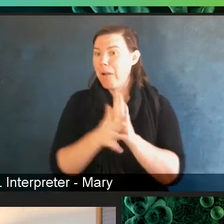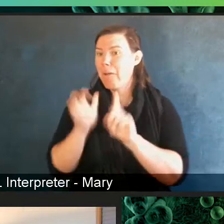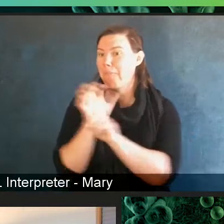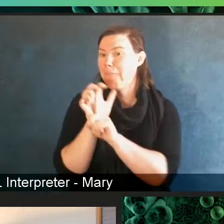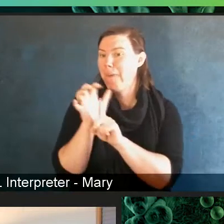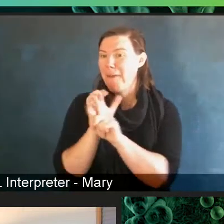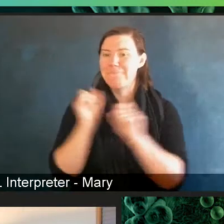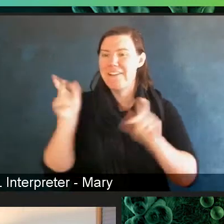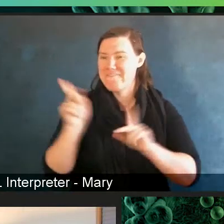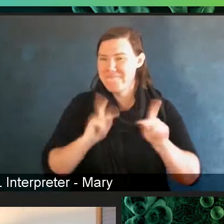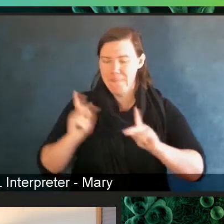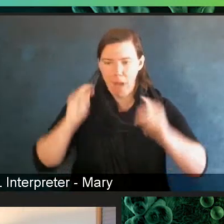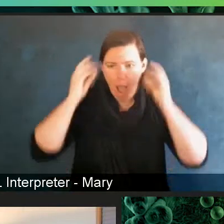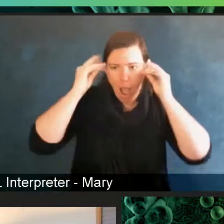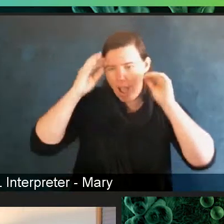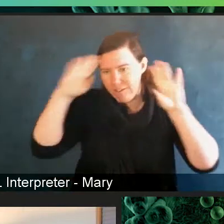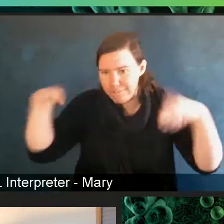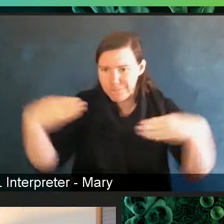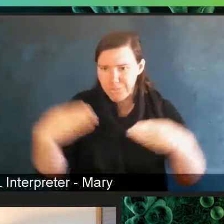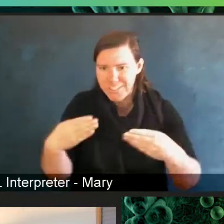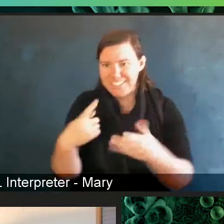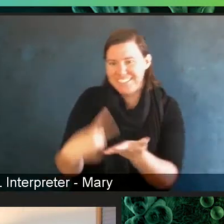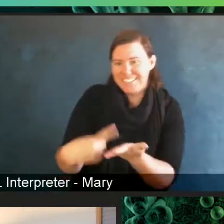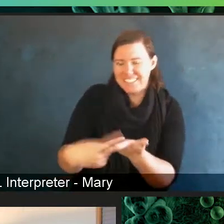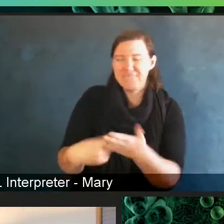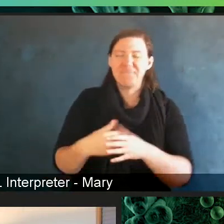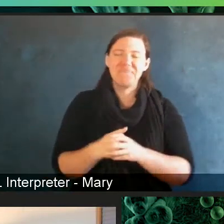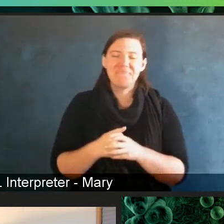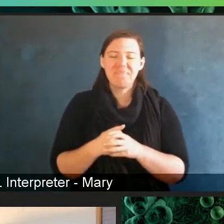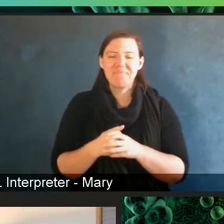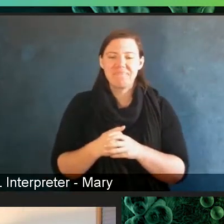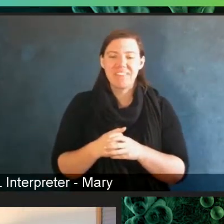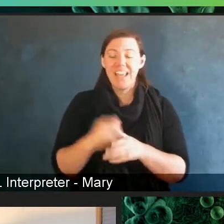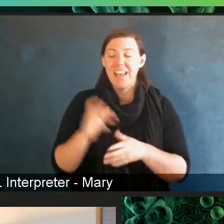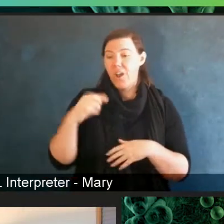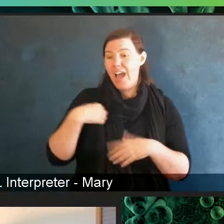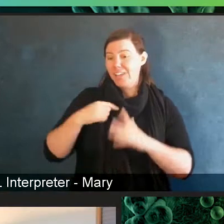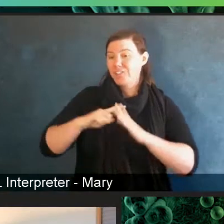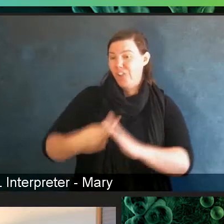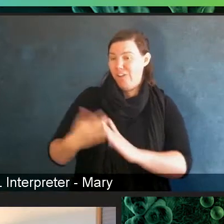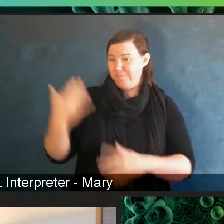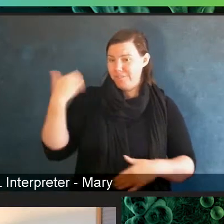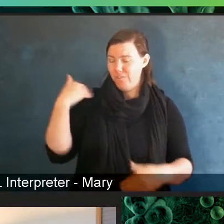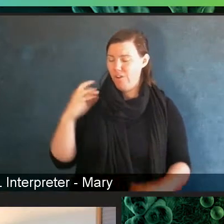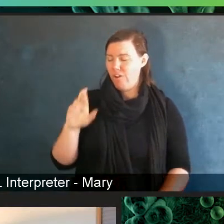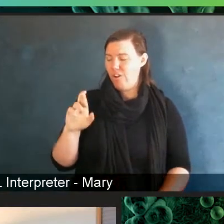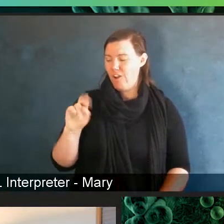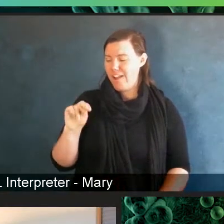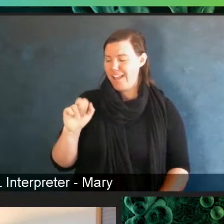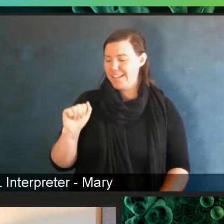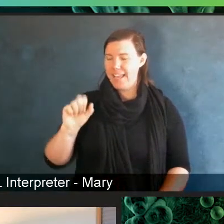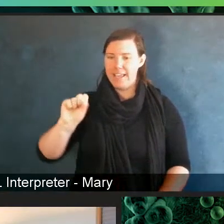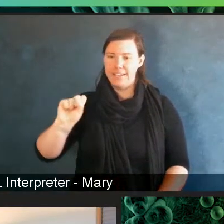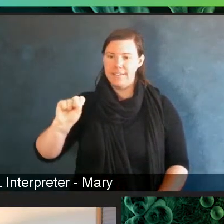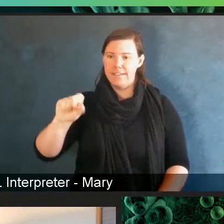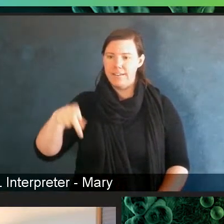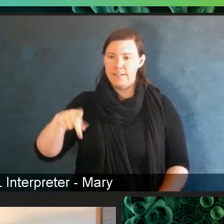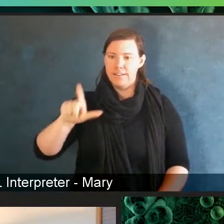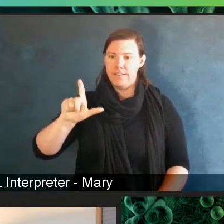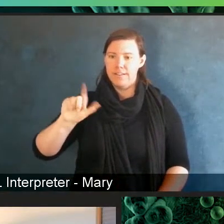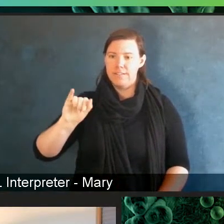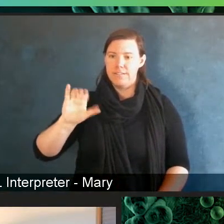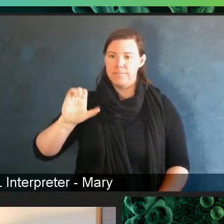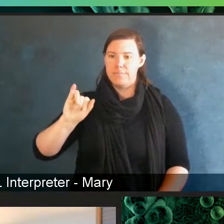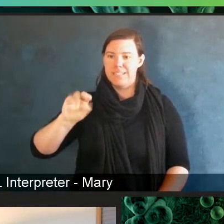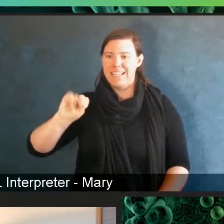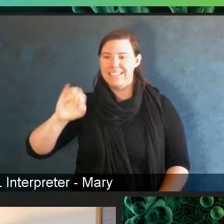splicing. So RNA splicing sounds really technical, and it is technical, but it's a really interesting process. So if we go back to